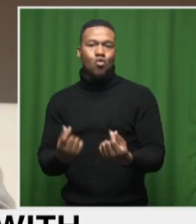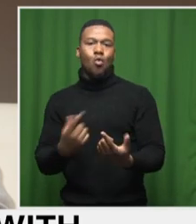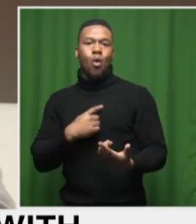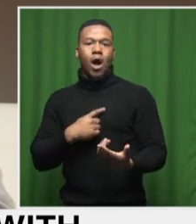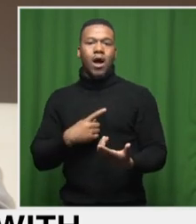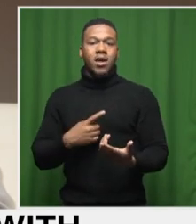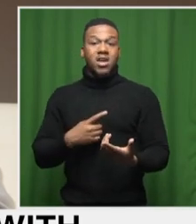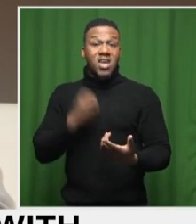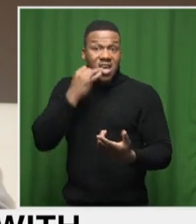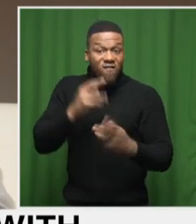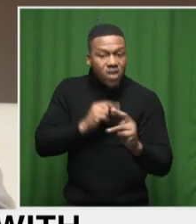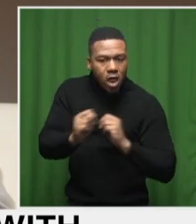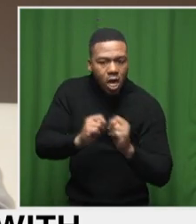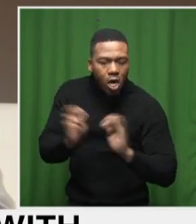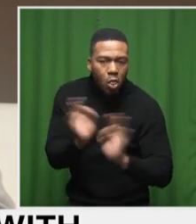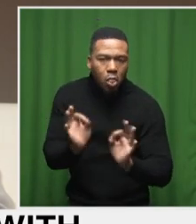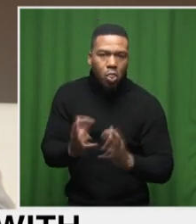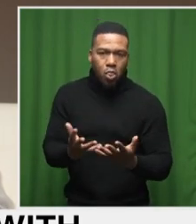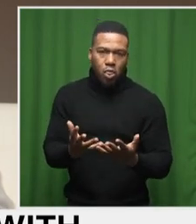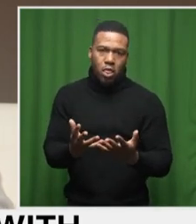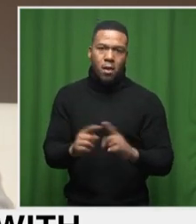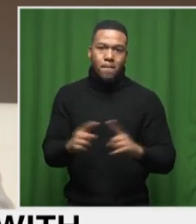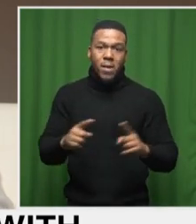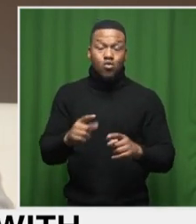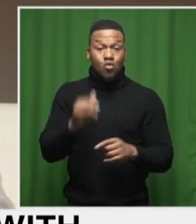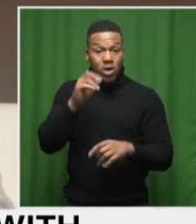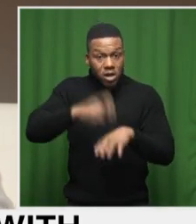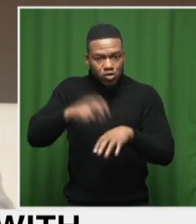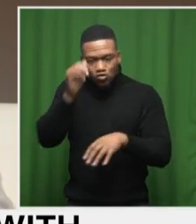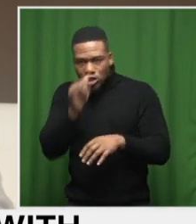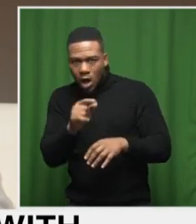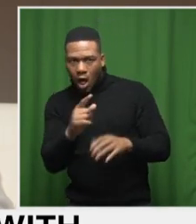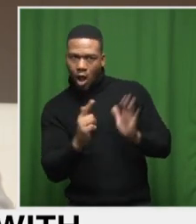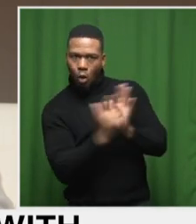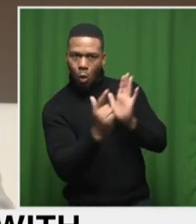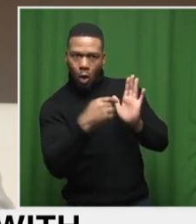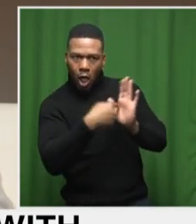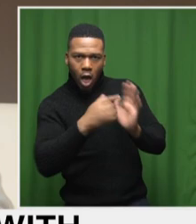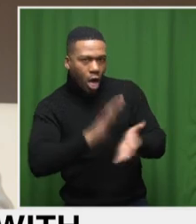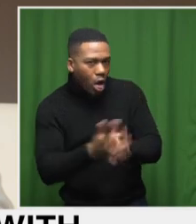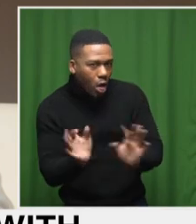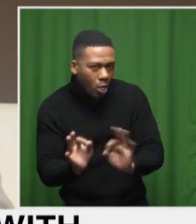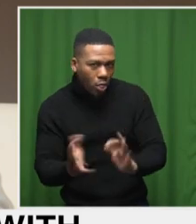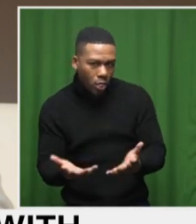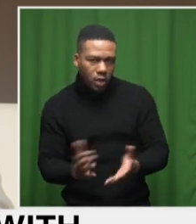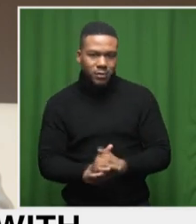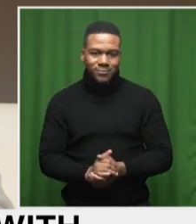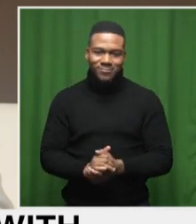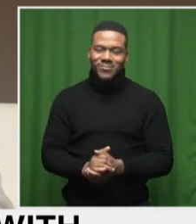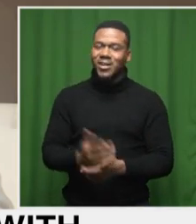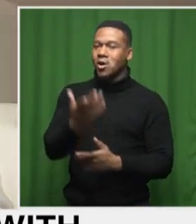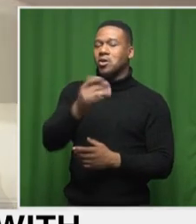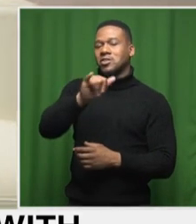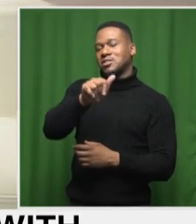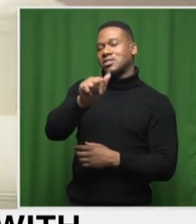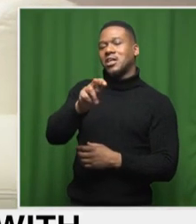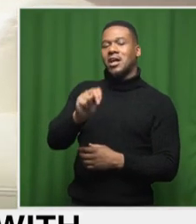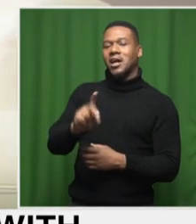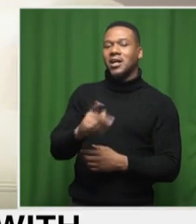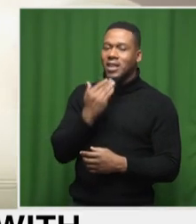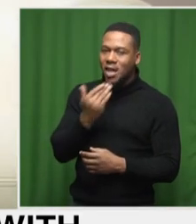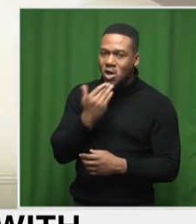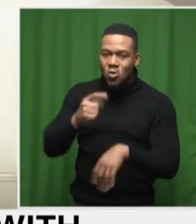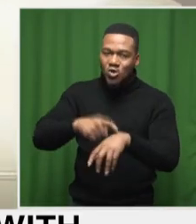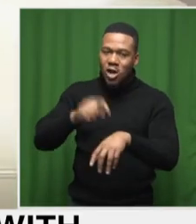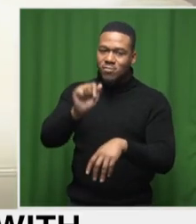or we're going to find ourselves violating competition law. All right, Jack, lovely chatting to you, man. Thank you so much for joining us. And we certainly hope that,